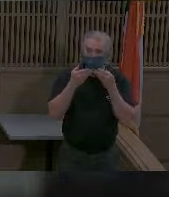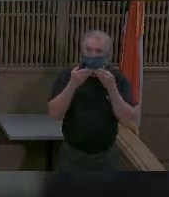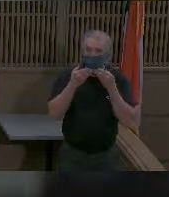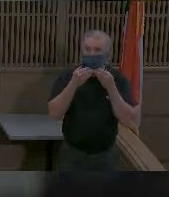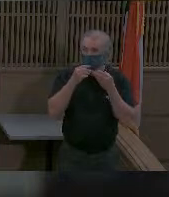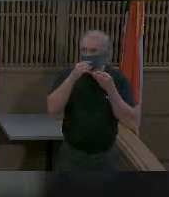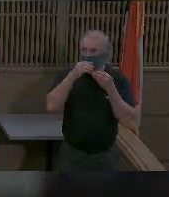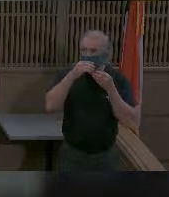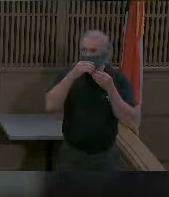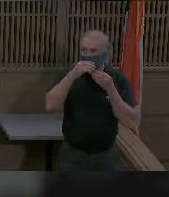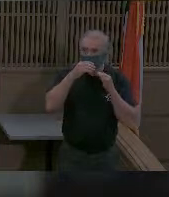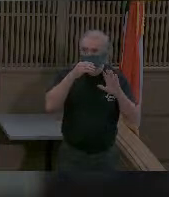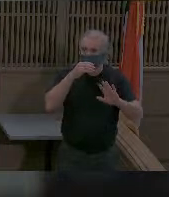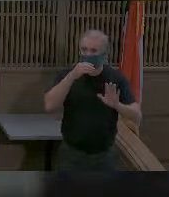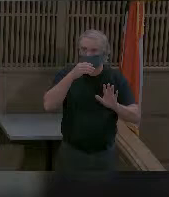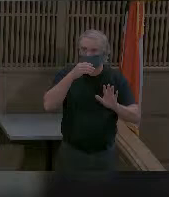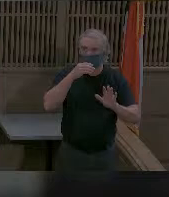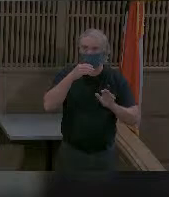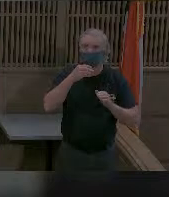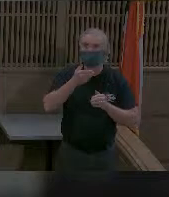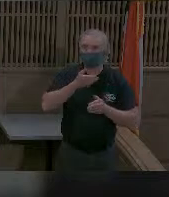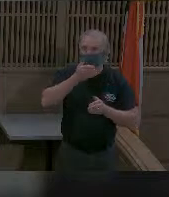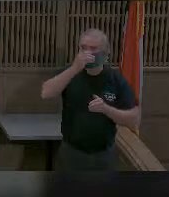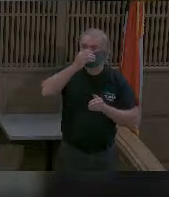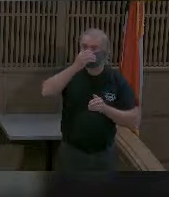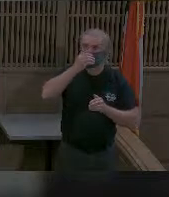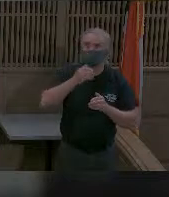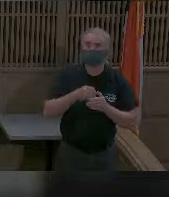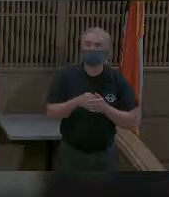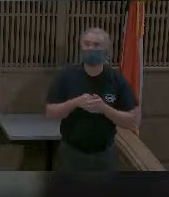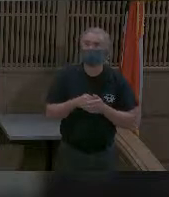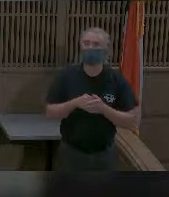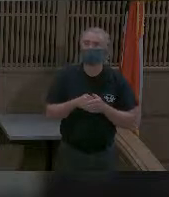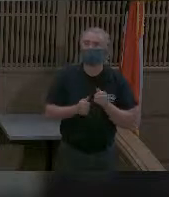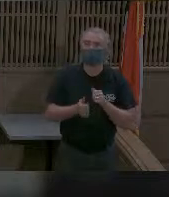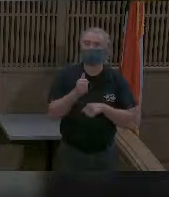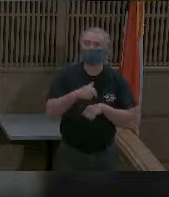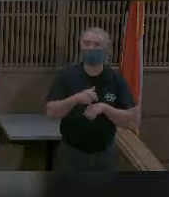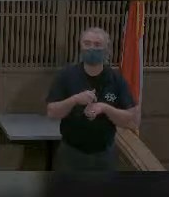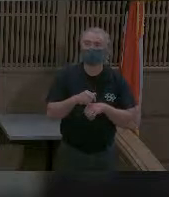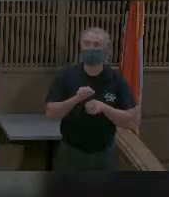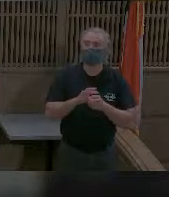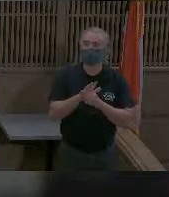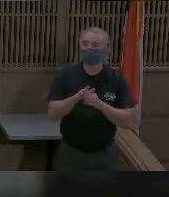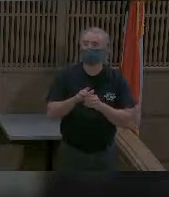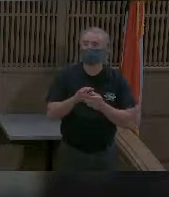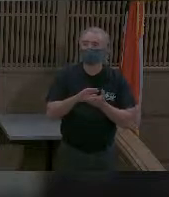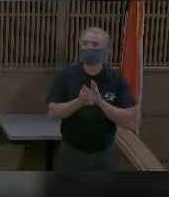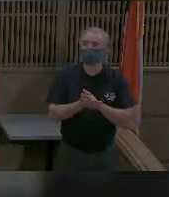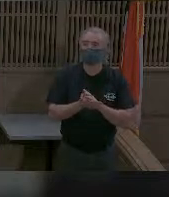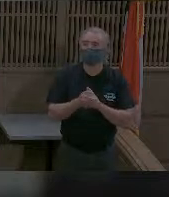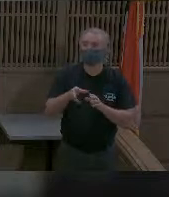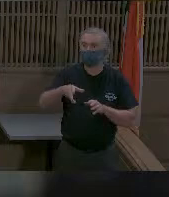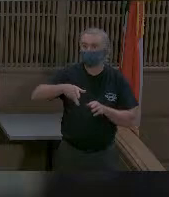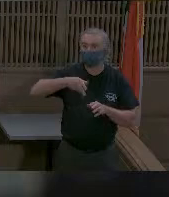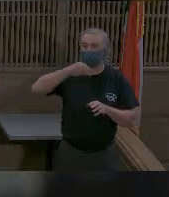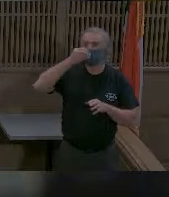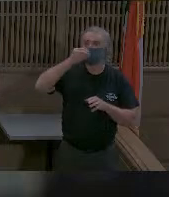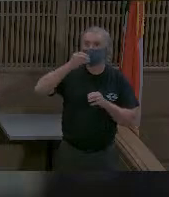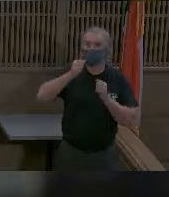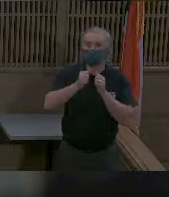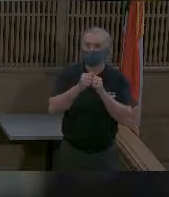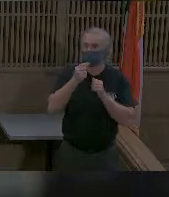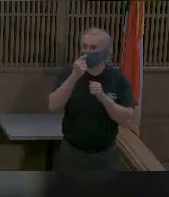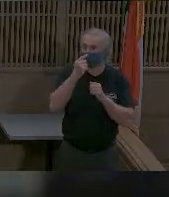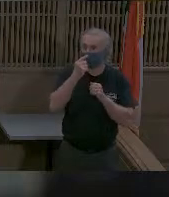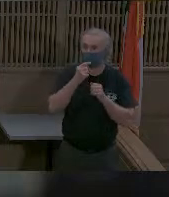nose out, because the virus is going to inhale, come through your nose. You got to wear your mask right. If you're wearing it on your, or just on your mouth and your